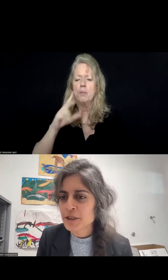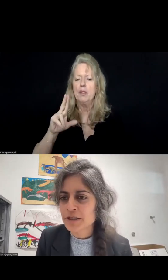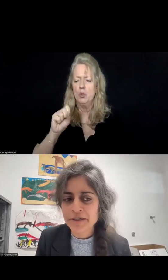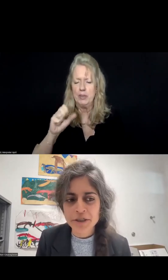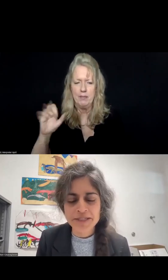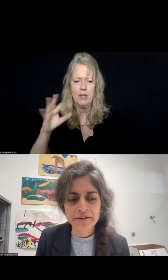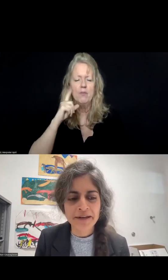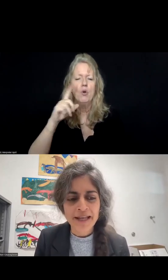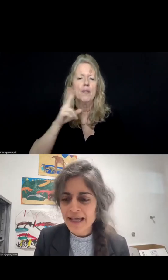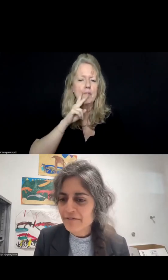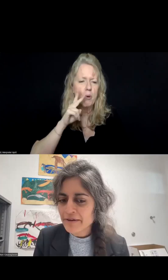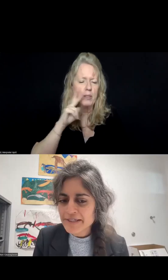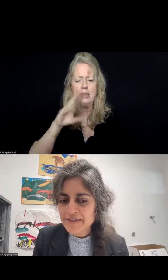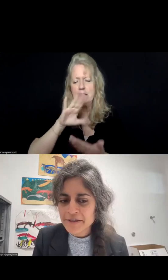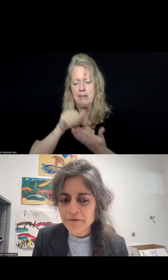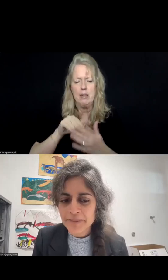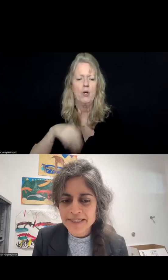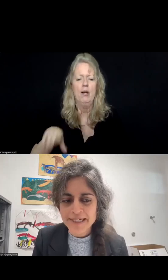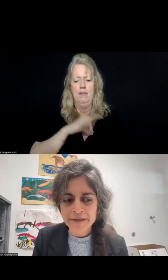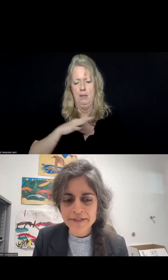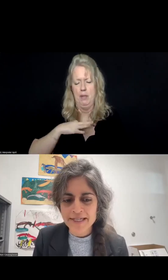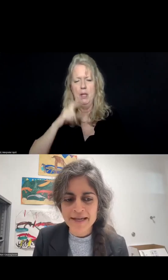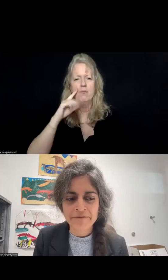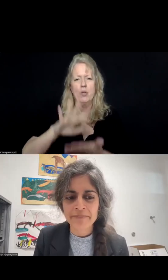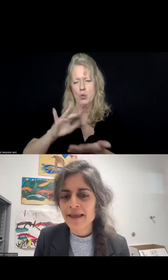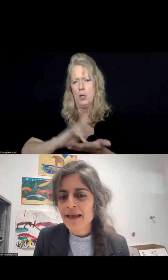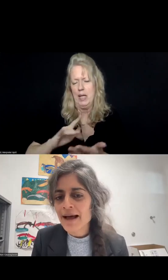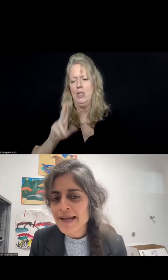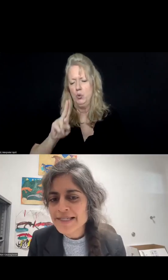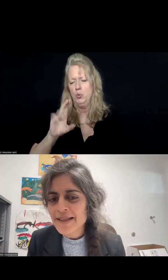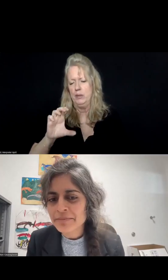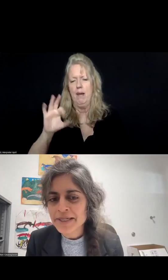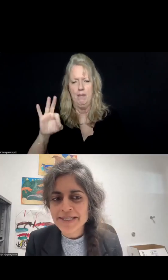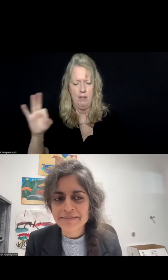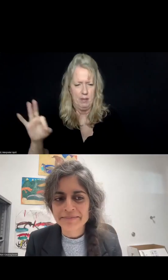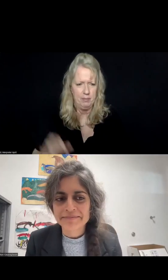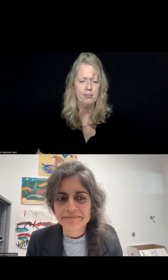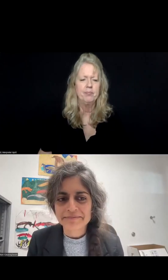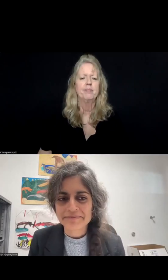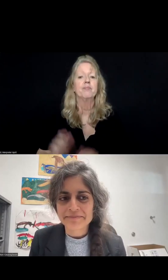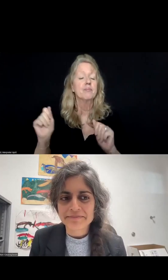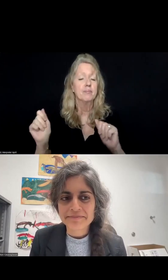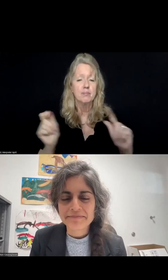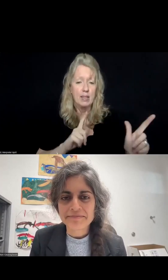Smoking Cessation Leadership Center and faculty in the School of Medicine at UCSF. Next slide, please.